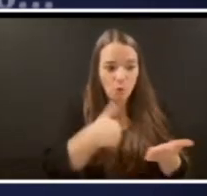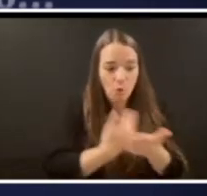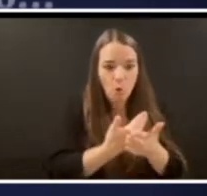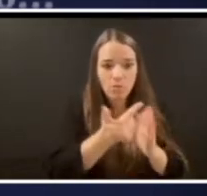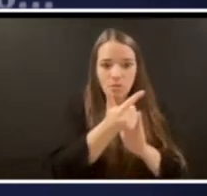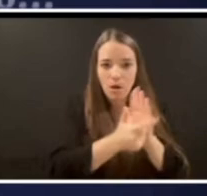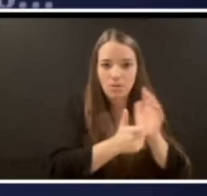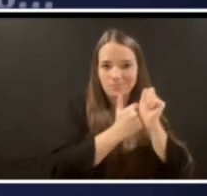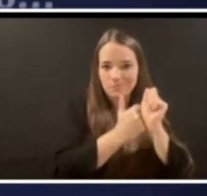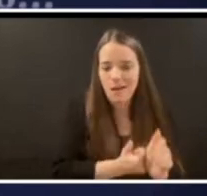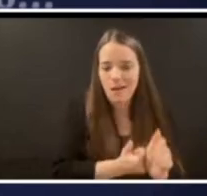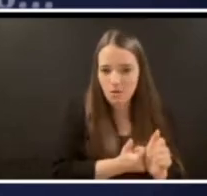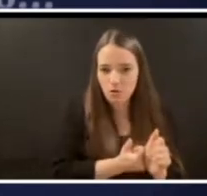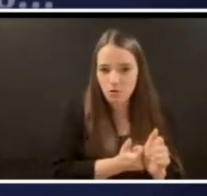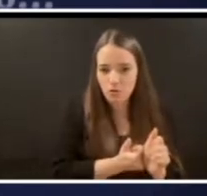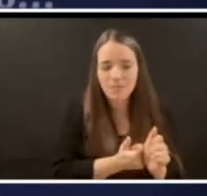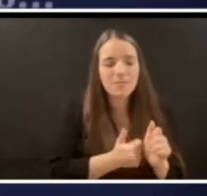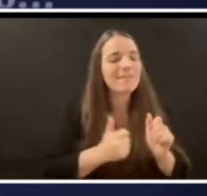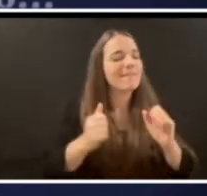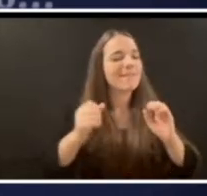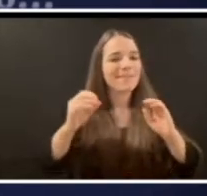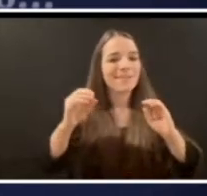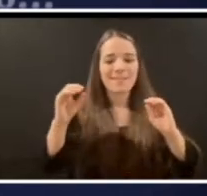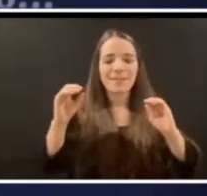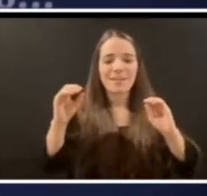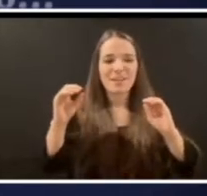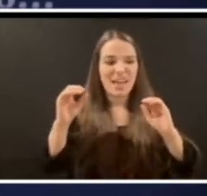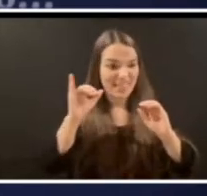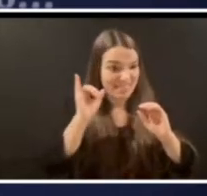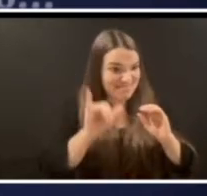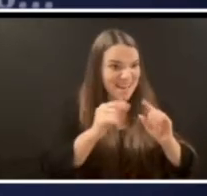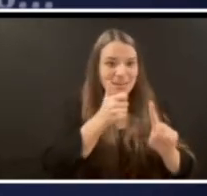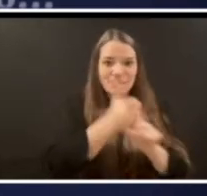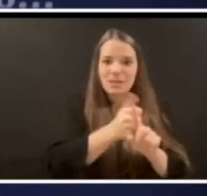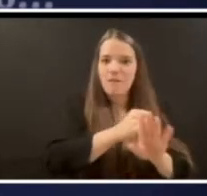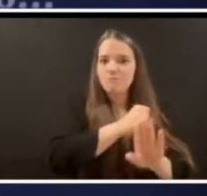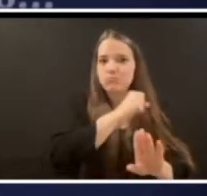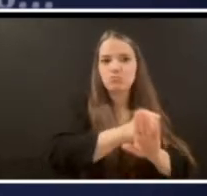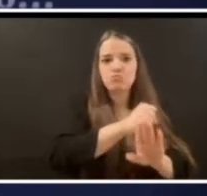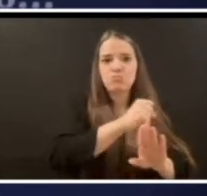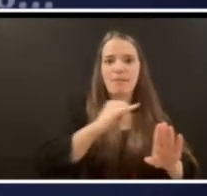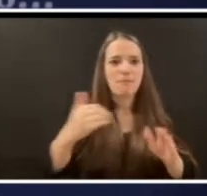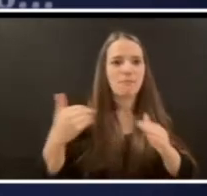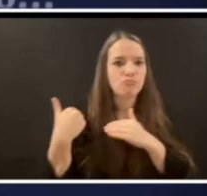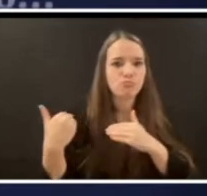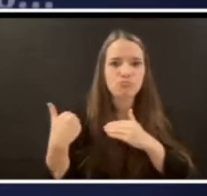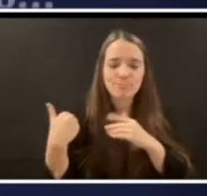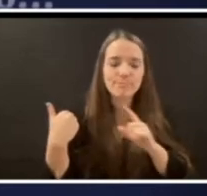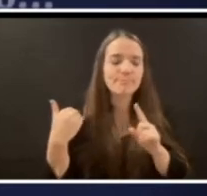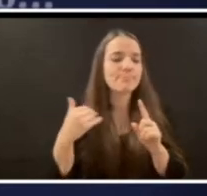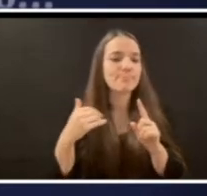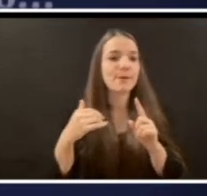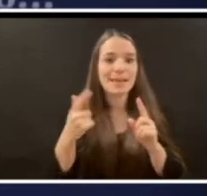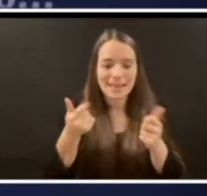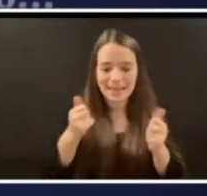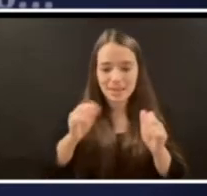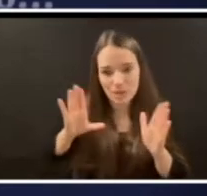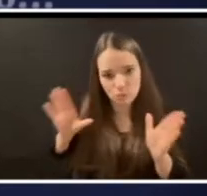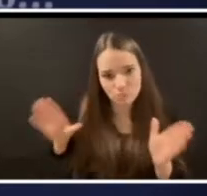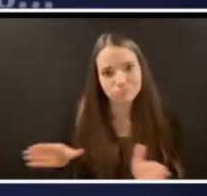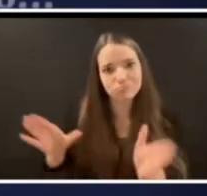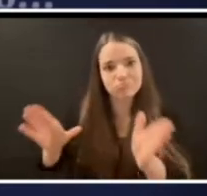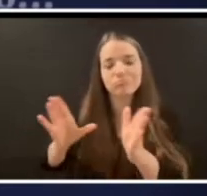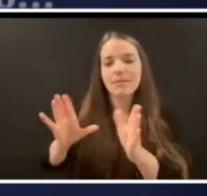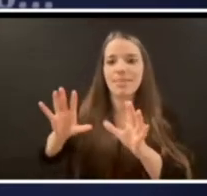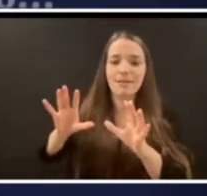executed. Nothing could be a greater betrayal of this duty than to assist in insurrection against the